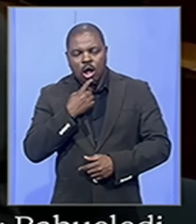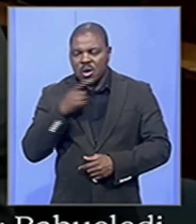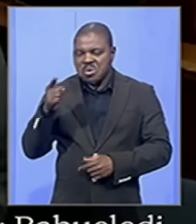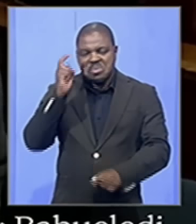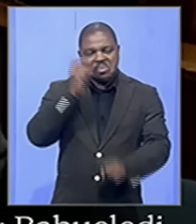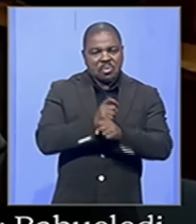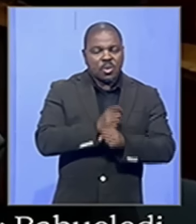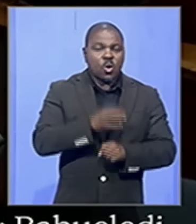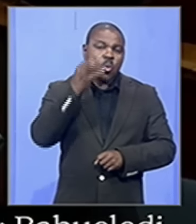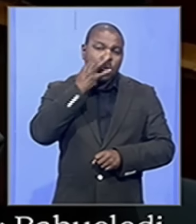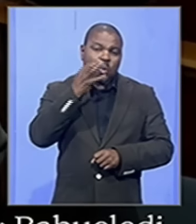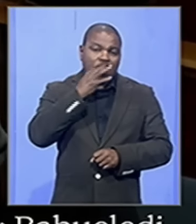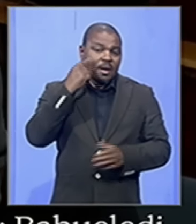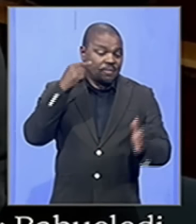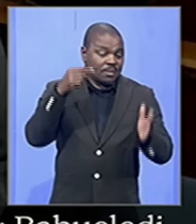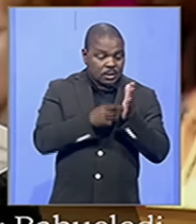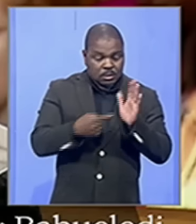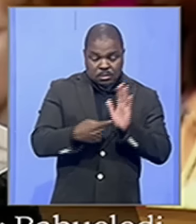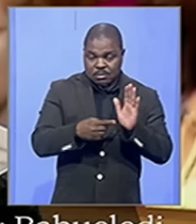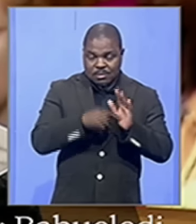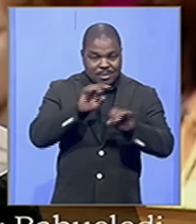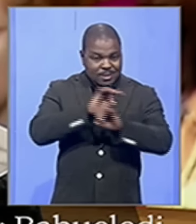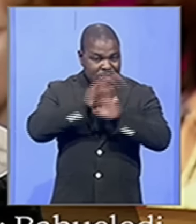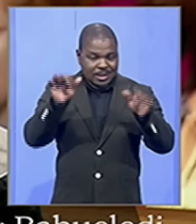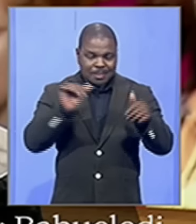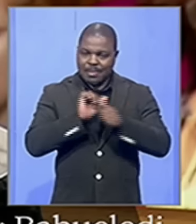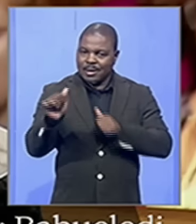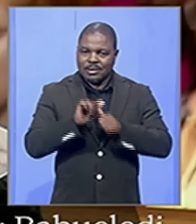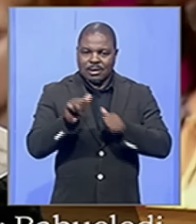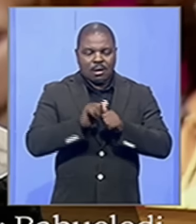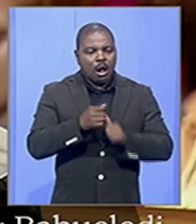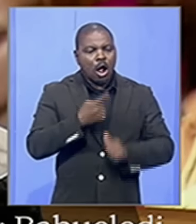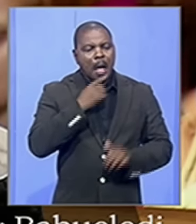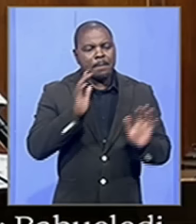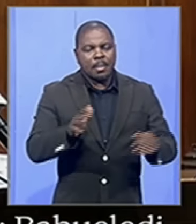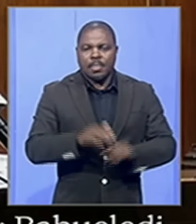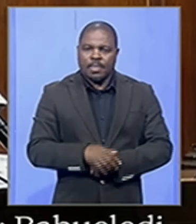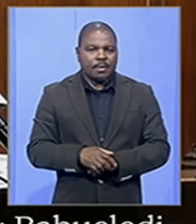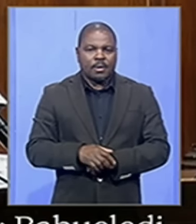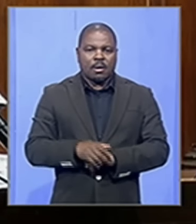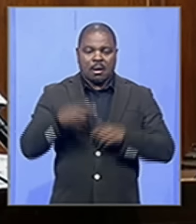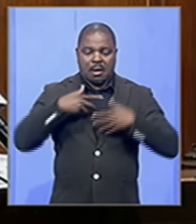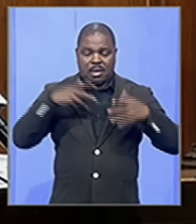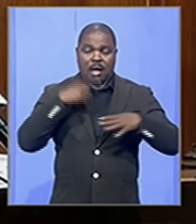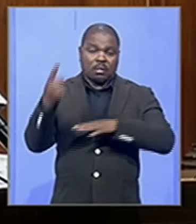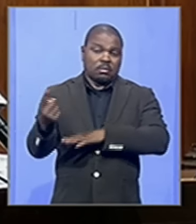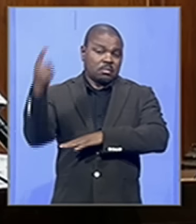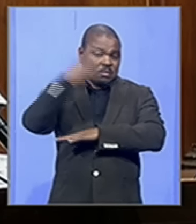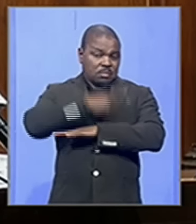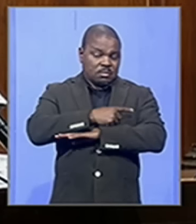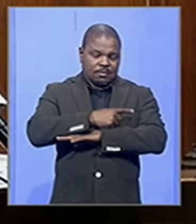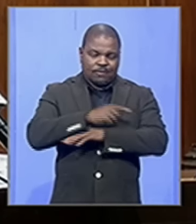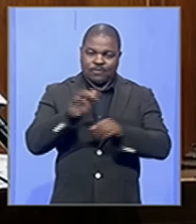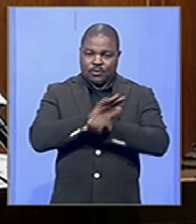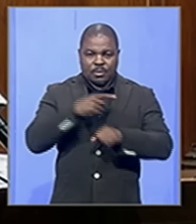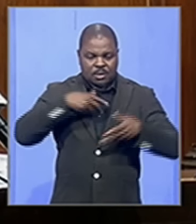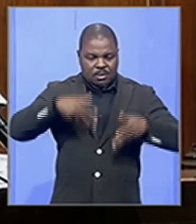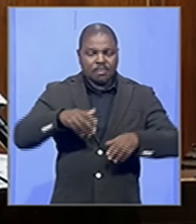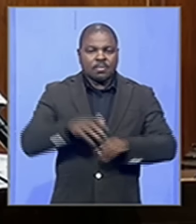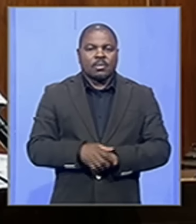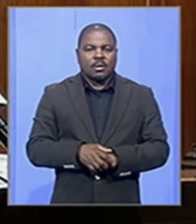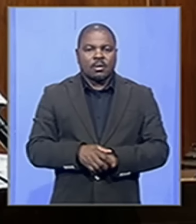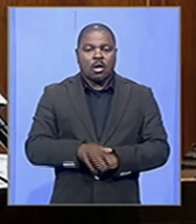kwadilweng e tlile go nna jo bo tlhapileng gona le jo bo sa kwadiwang. I am here the whole day, but I want everything in writing. You're here the